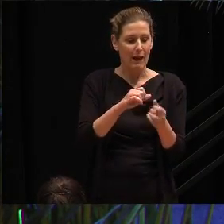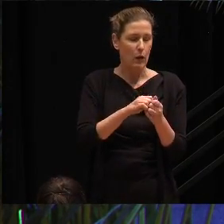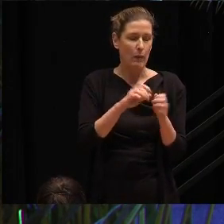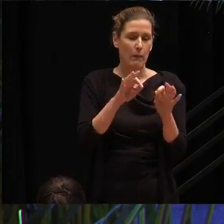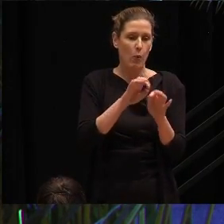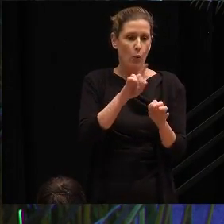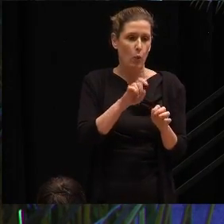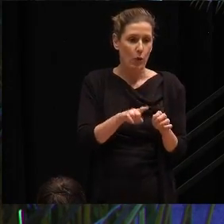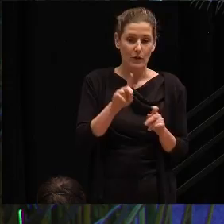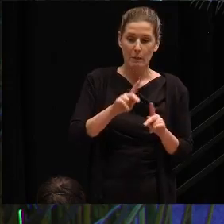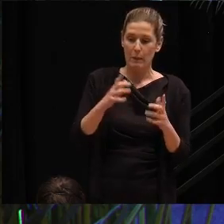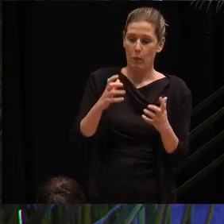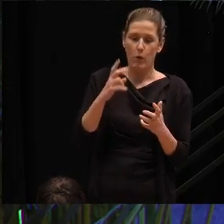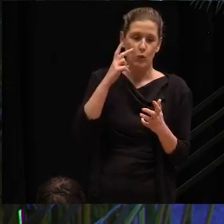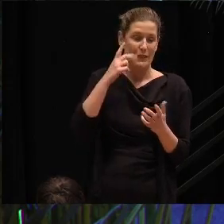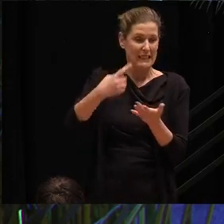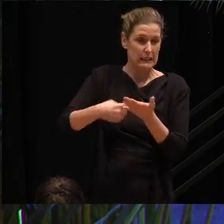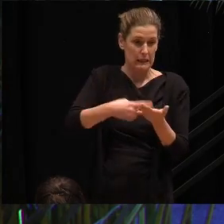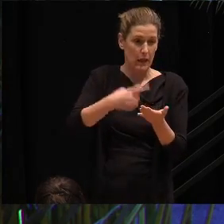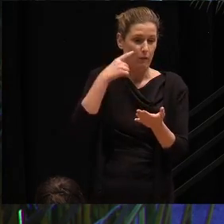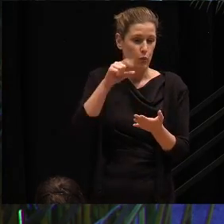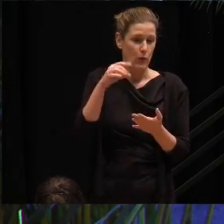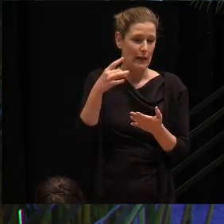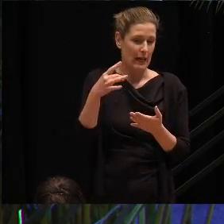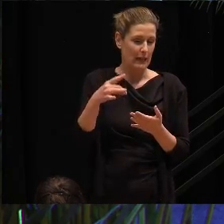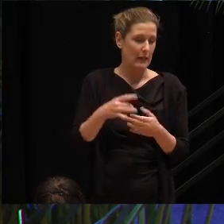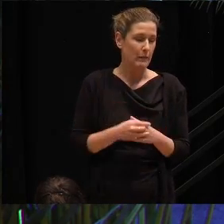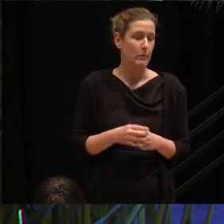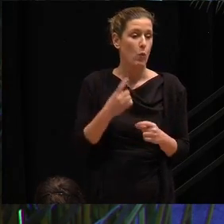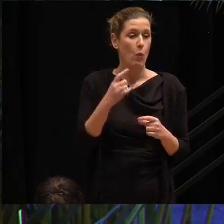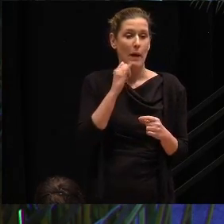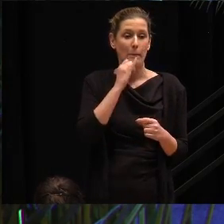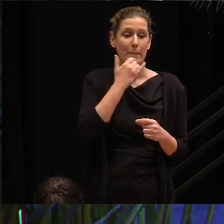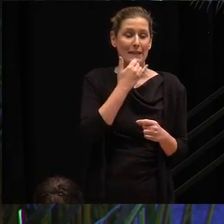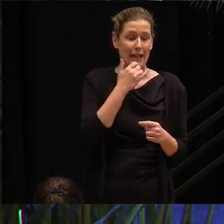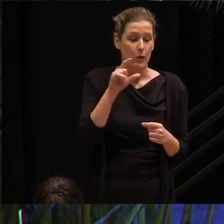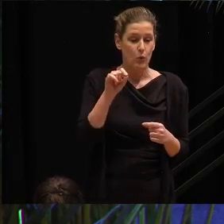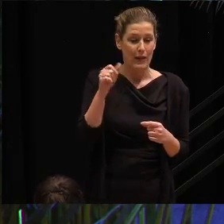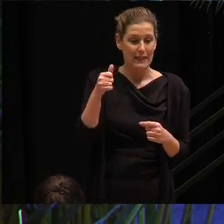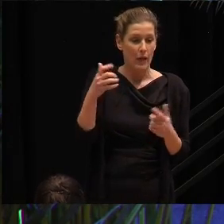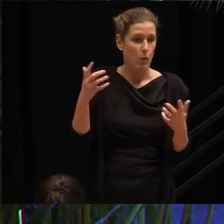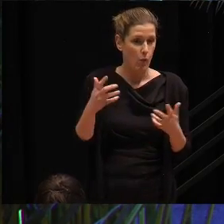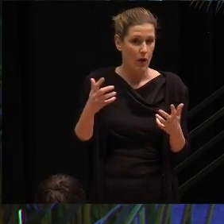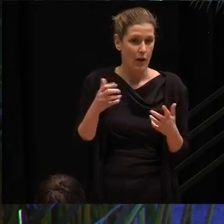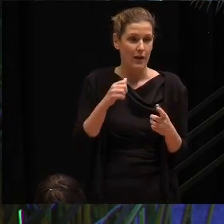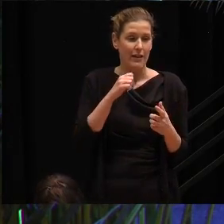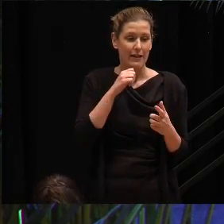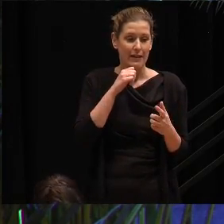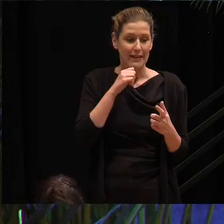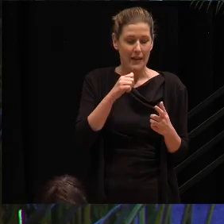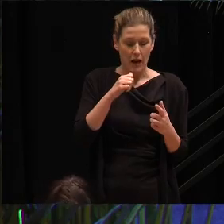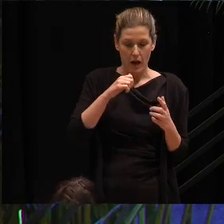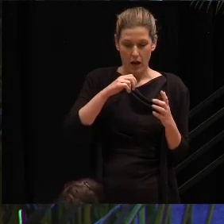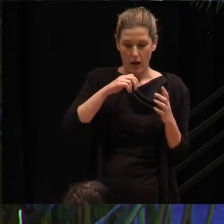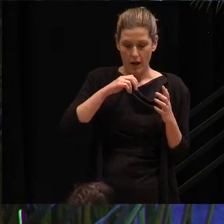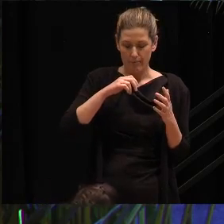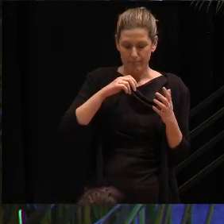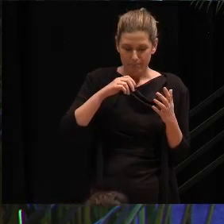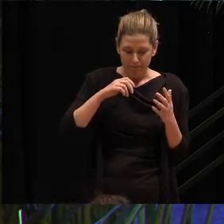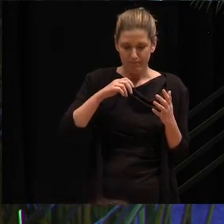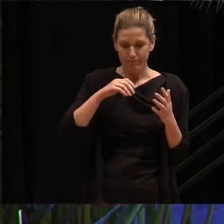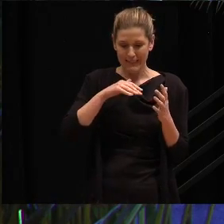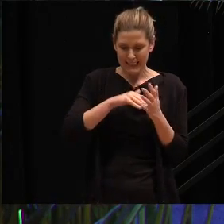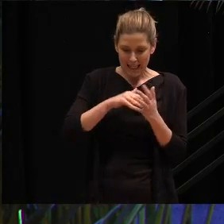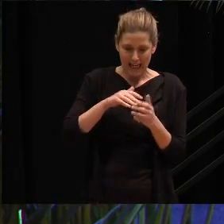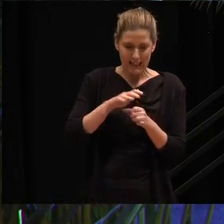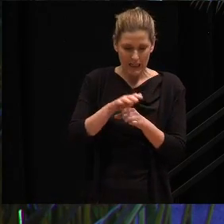want to see in 2018. One of the mistakes we made in 2010 was not reading enough into things like